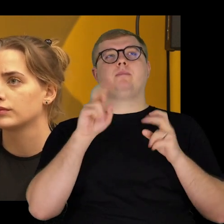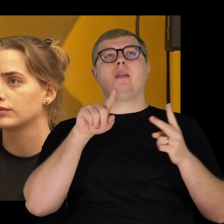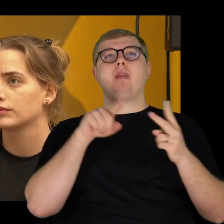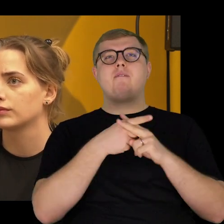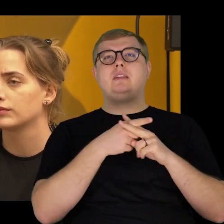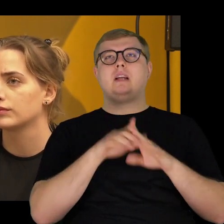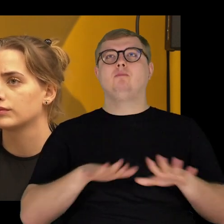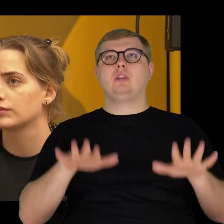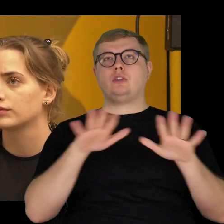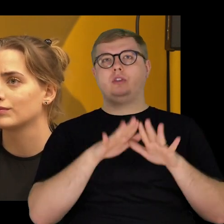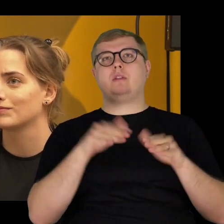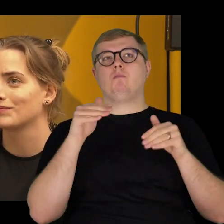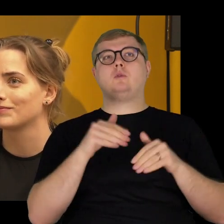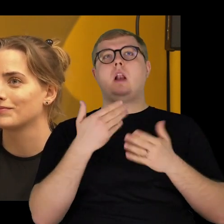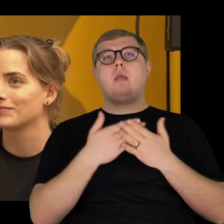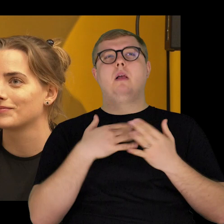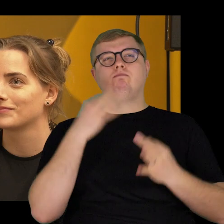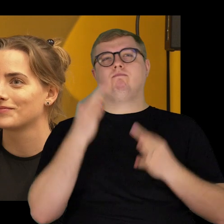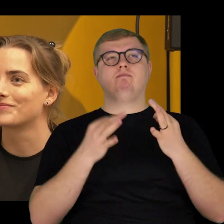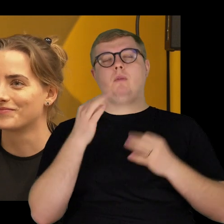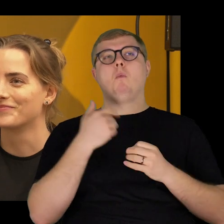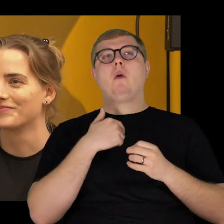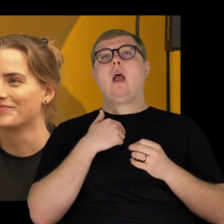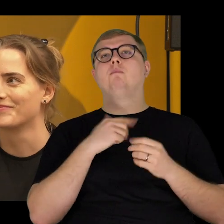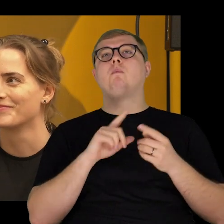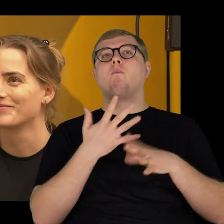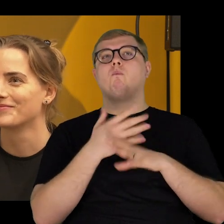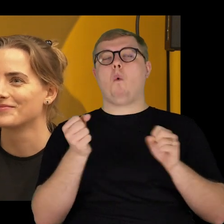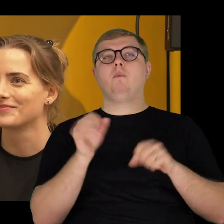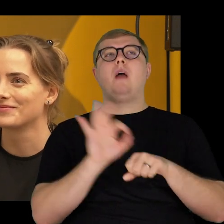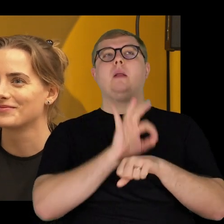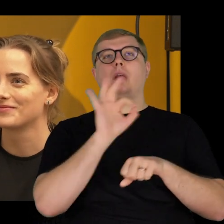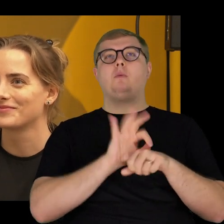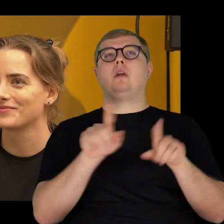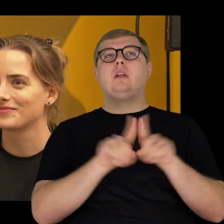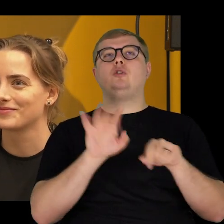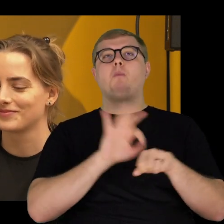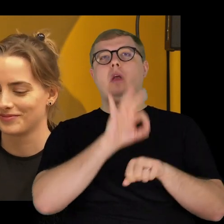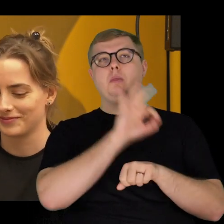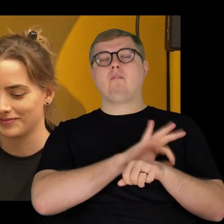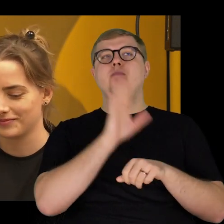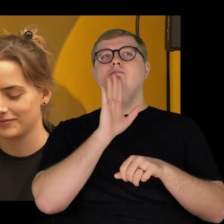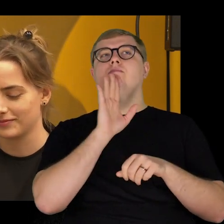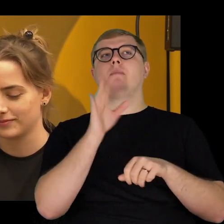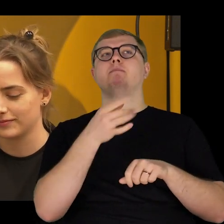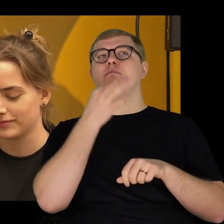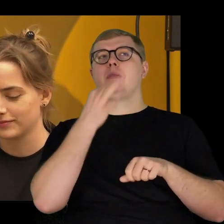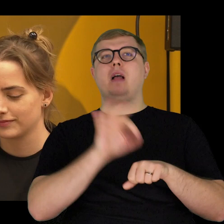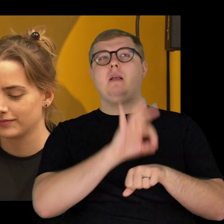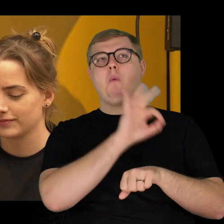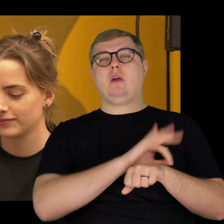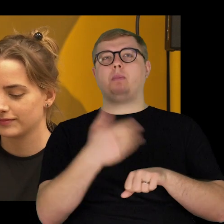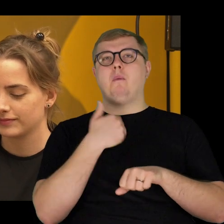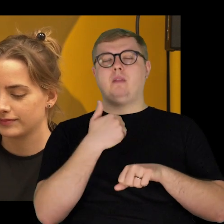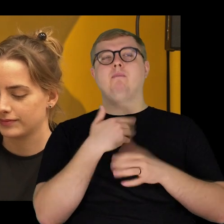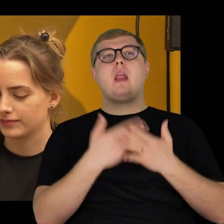That's possibly because I'm coming from architecture and design. It sounds like a design question to me, you know. So yeah, I mean,